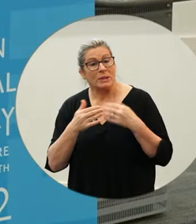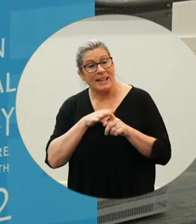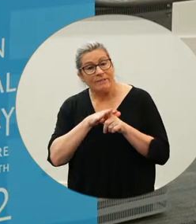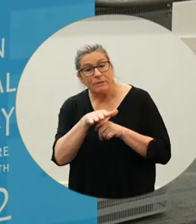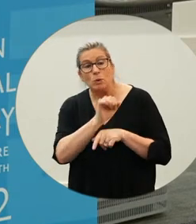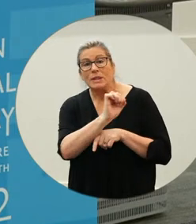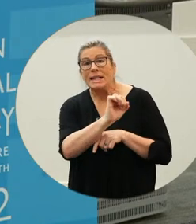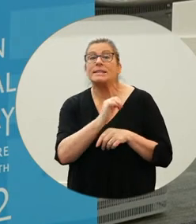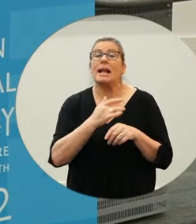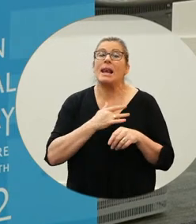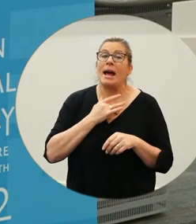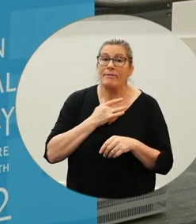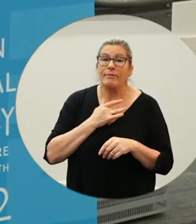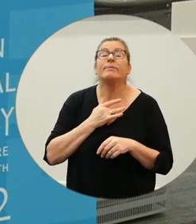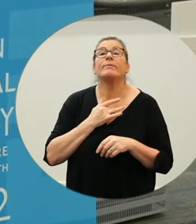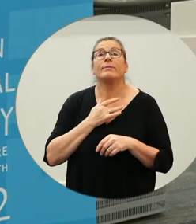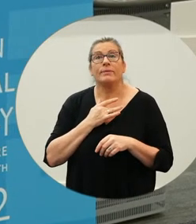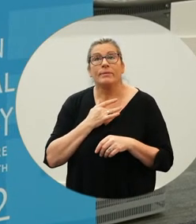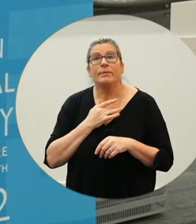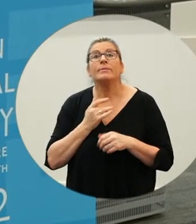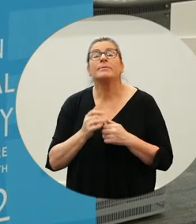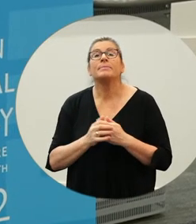life. And